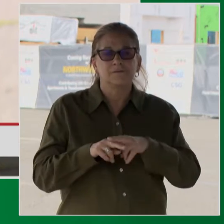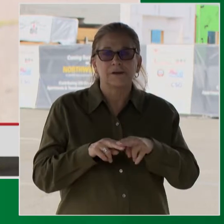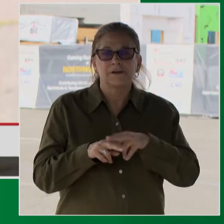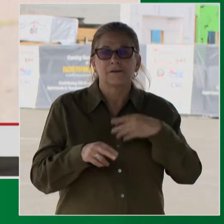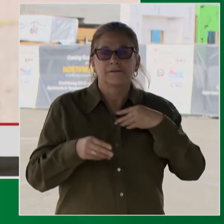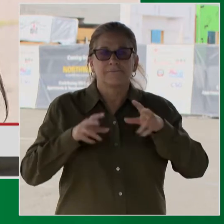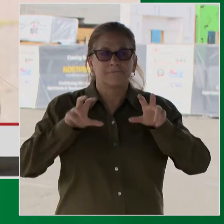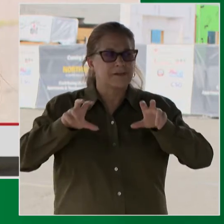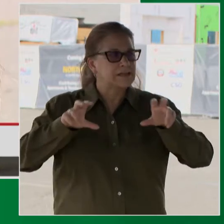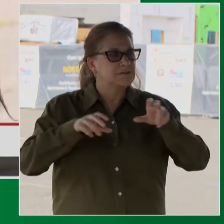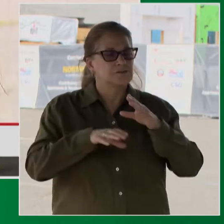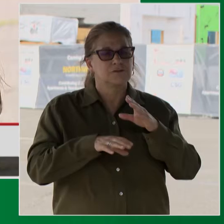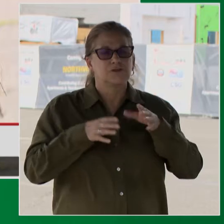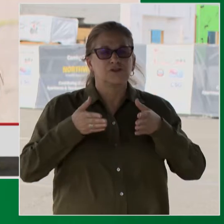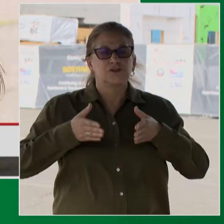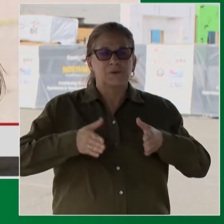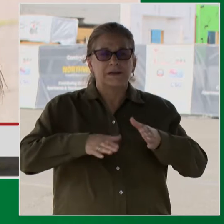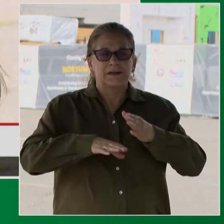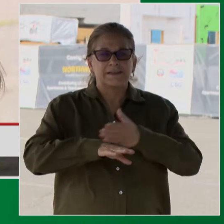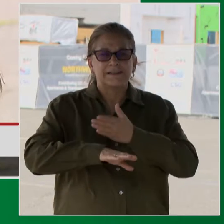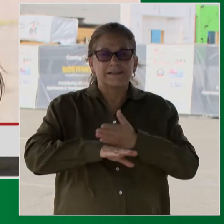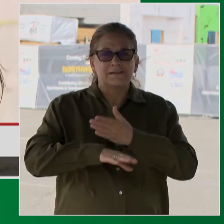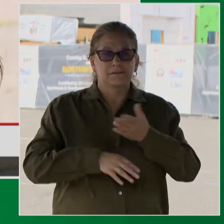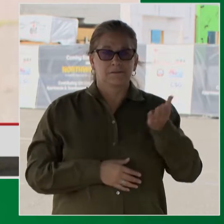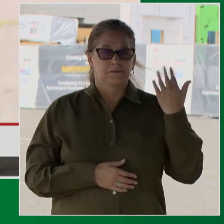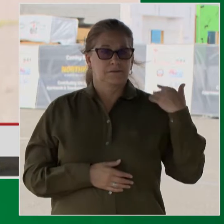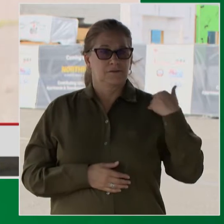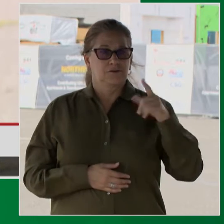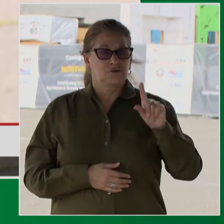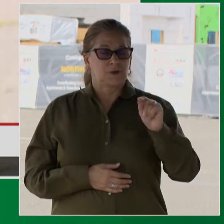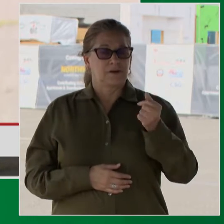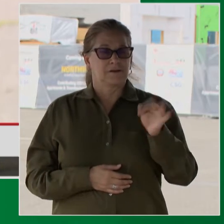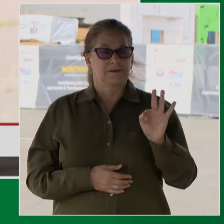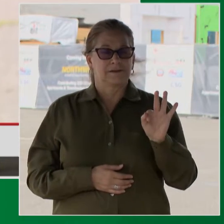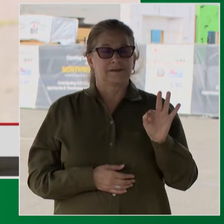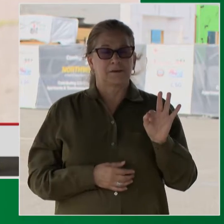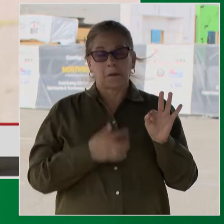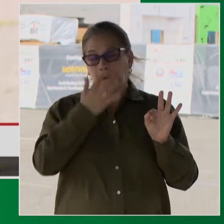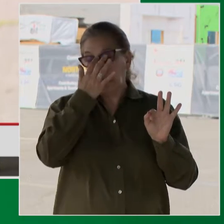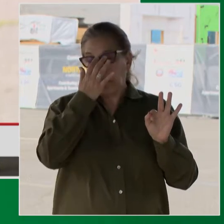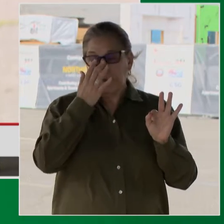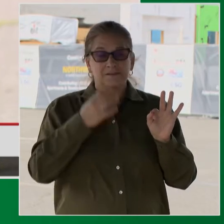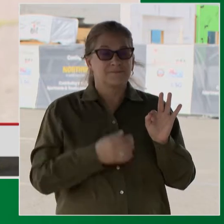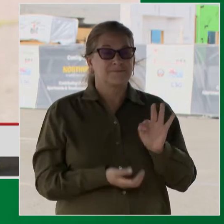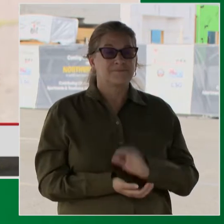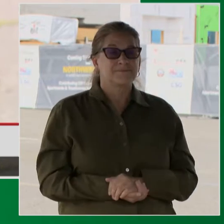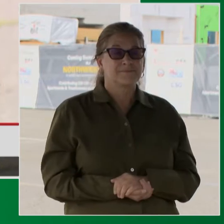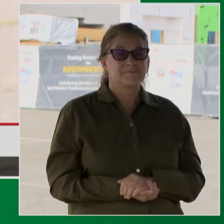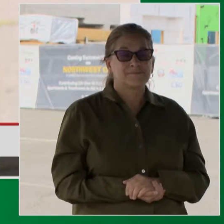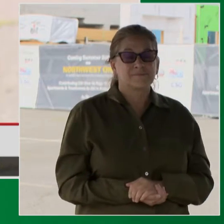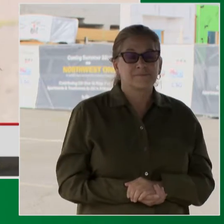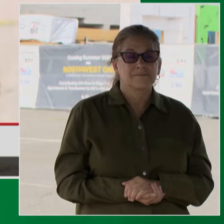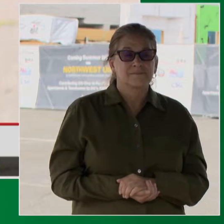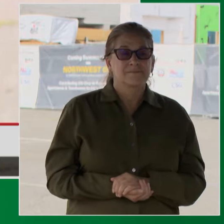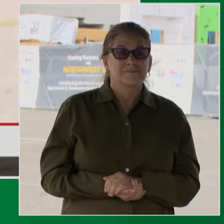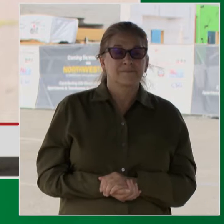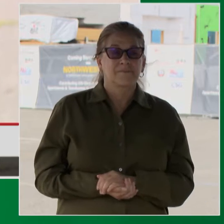So back in 2019, people might remember the open streets on Georgia